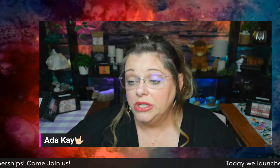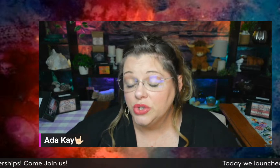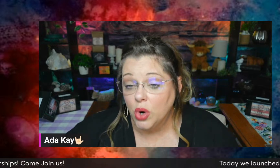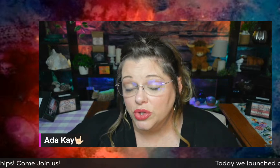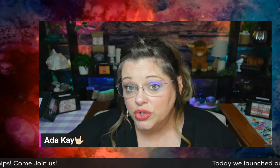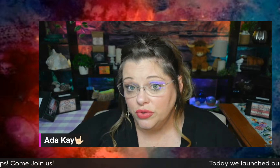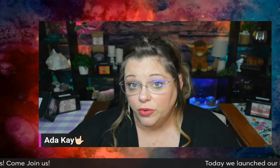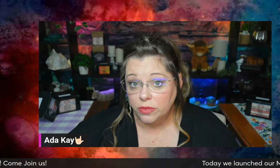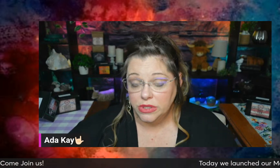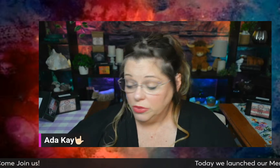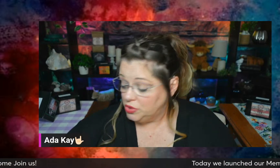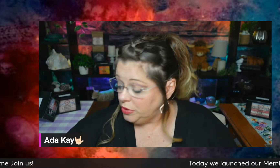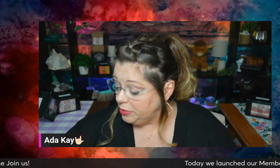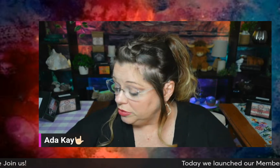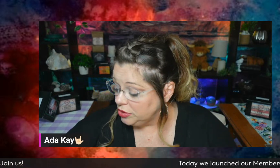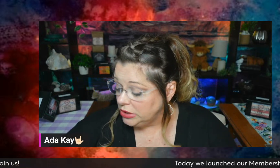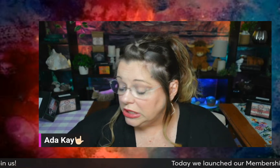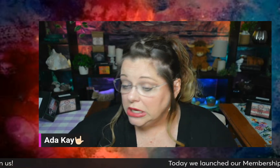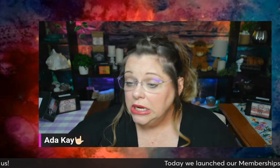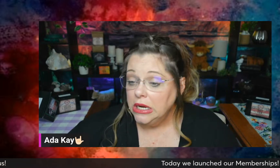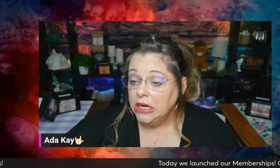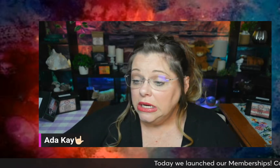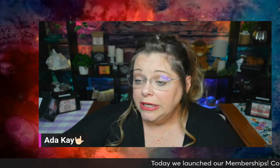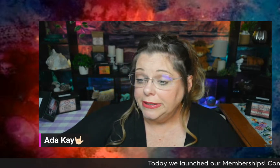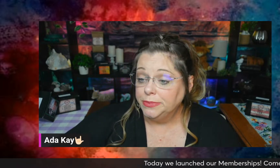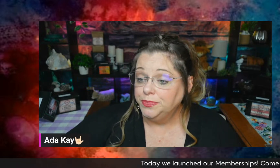and gummies are the two forms that most people do it.